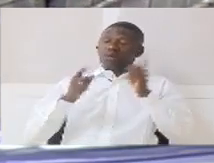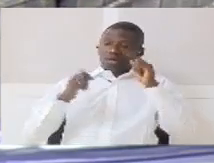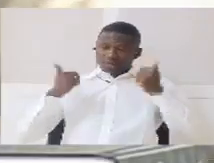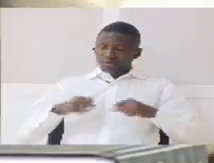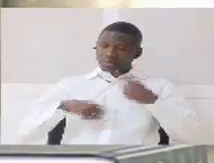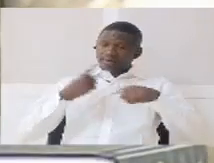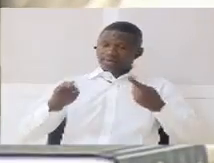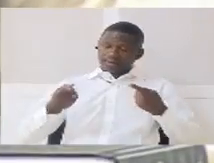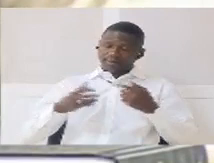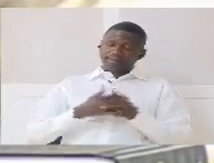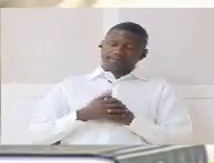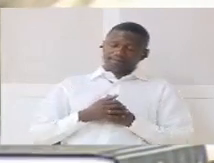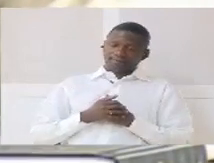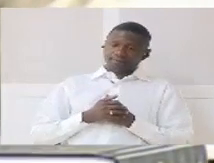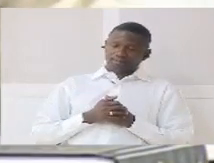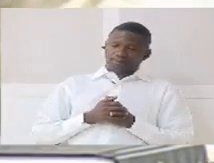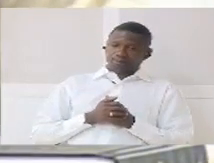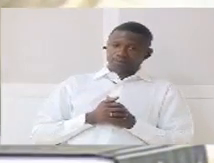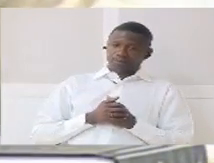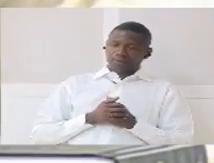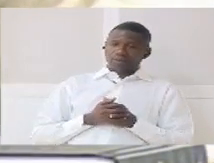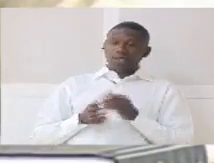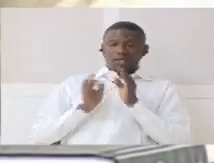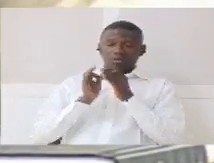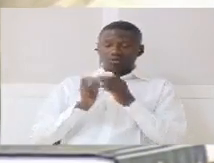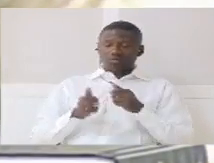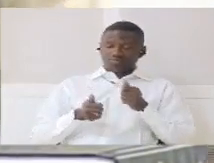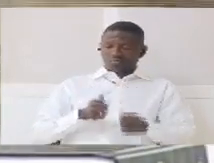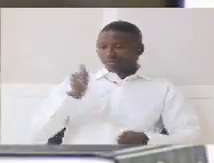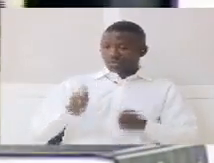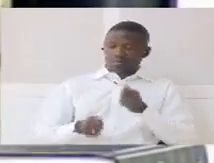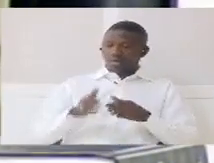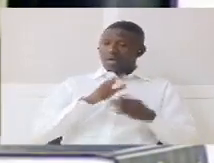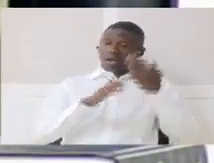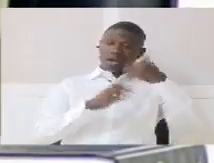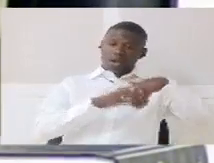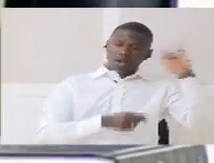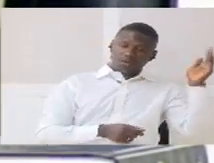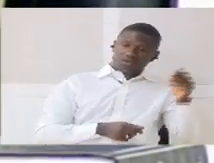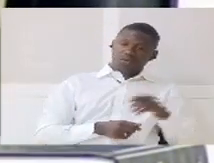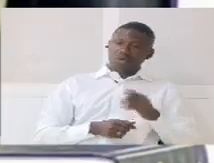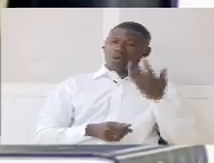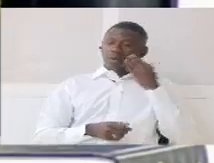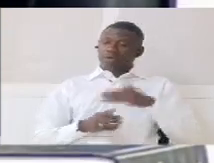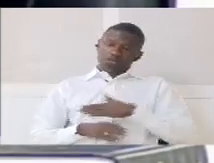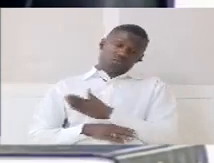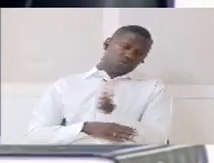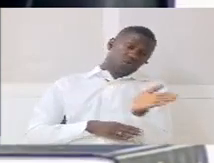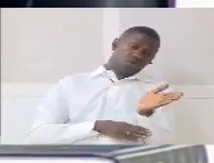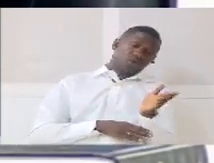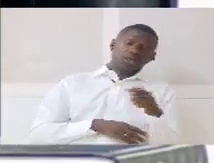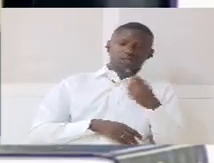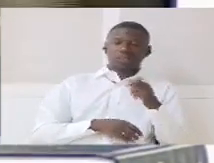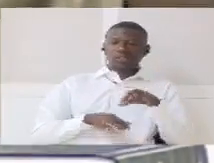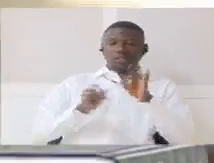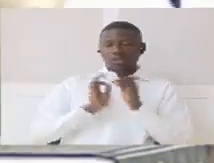So he told them to march me out. So when I turn, left turn, when I take the right turn